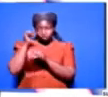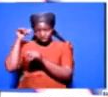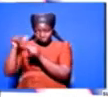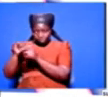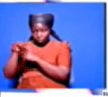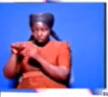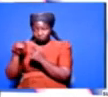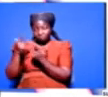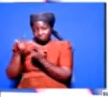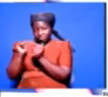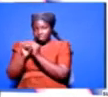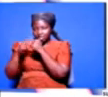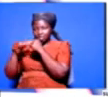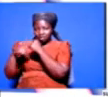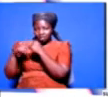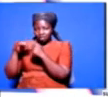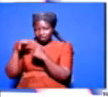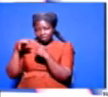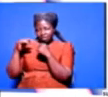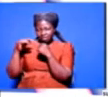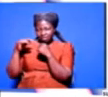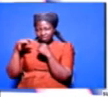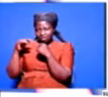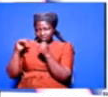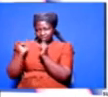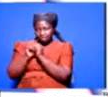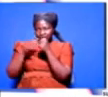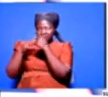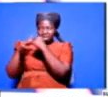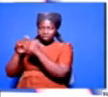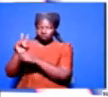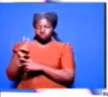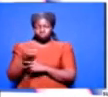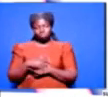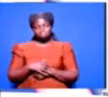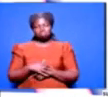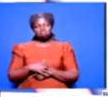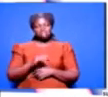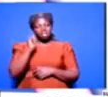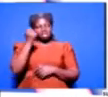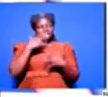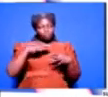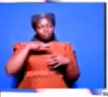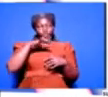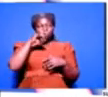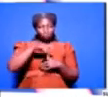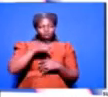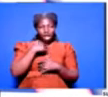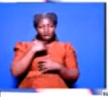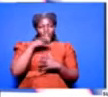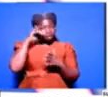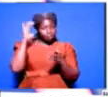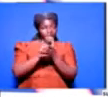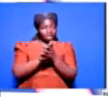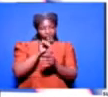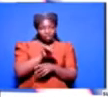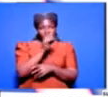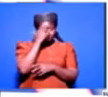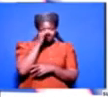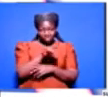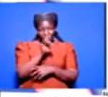we had believed in him, because he was not a political politician in terms of what we would